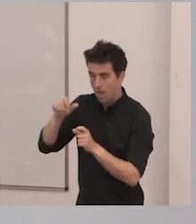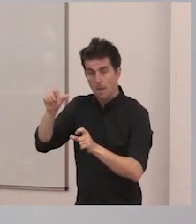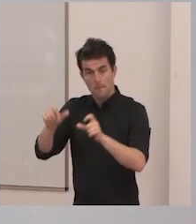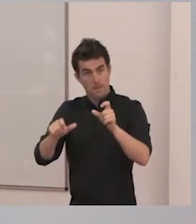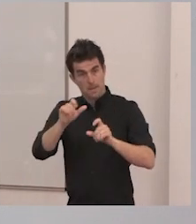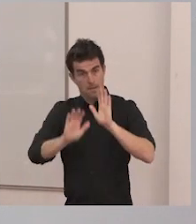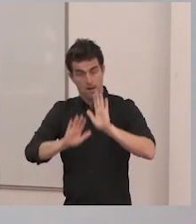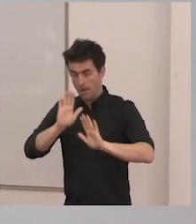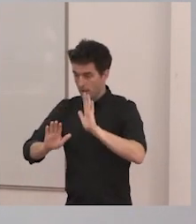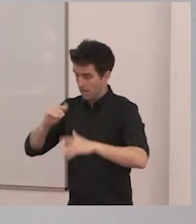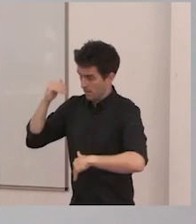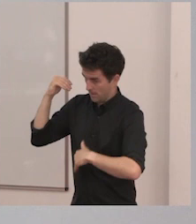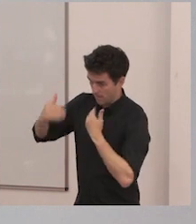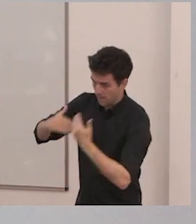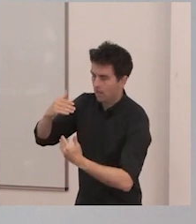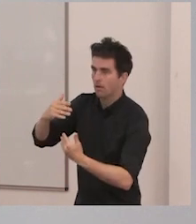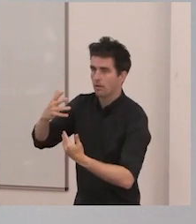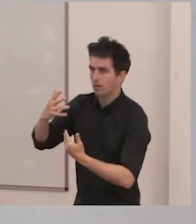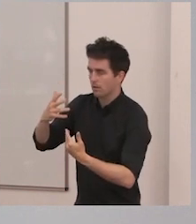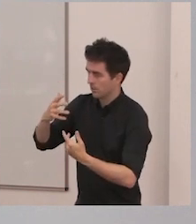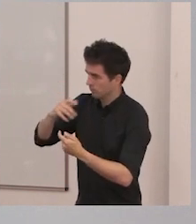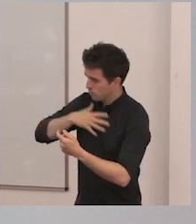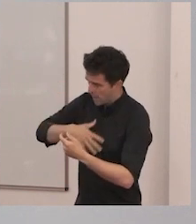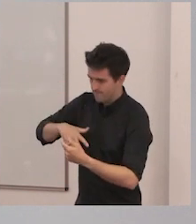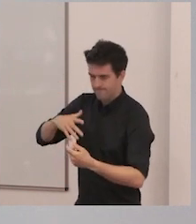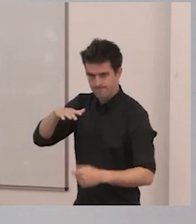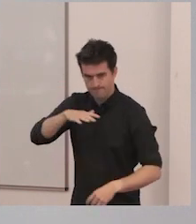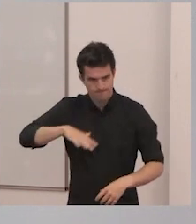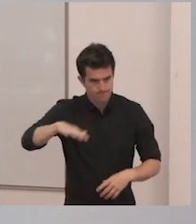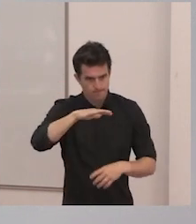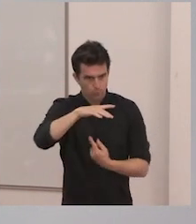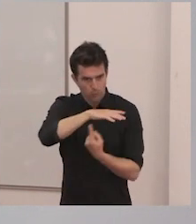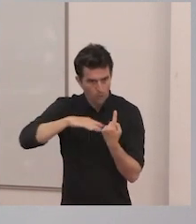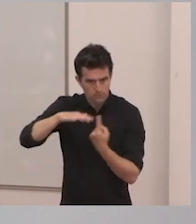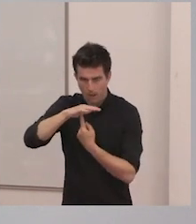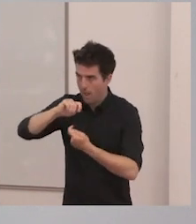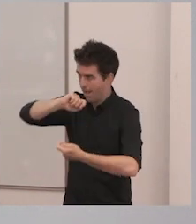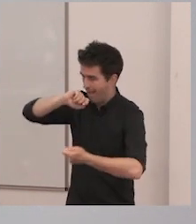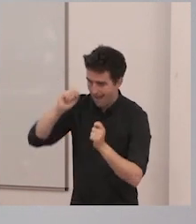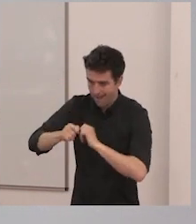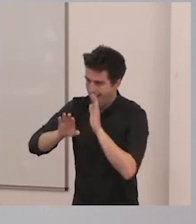attitudinal change, but structural and systemic reform.